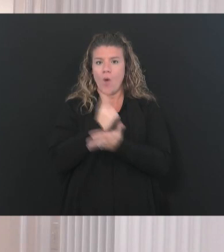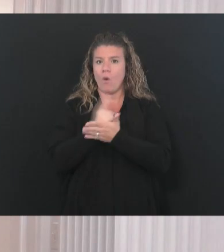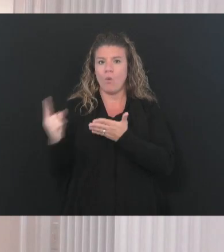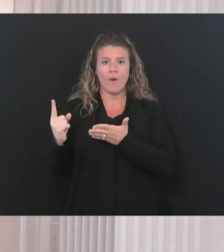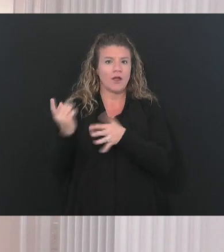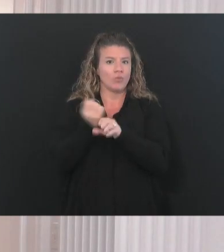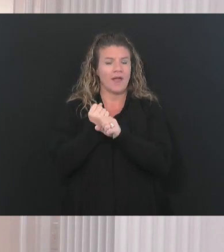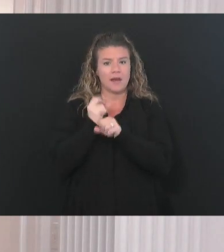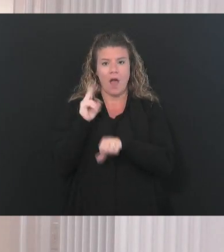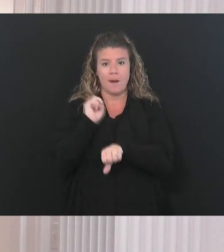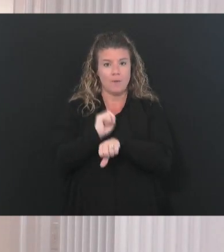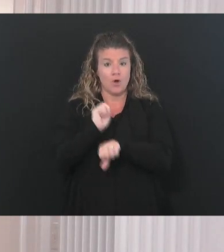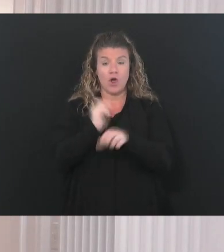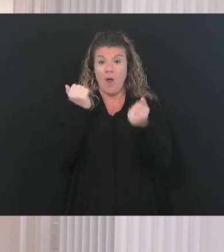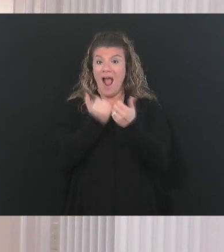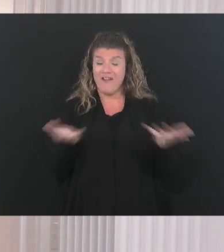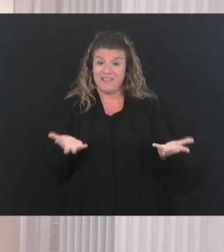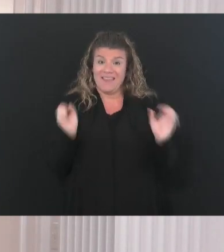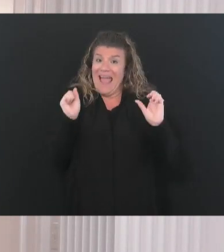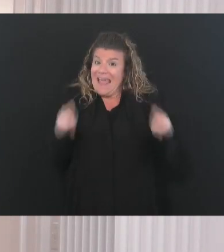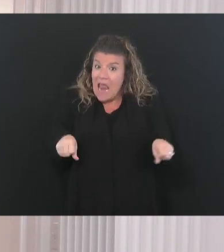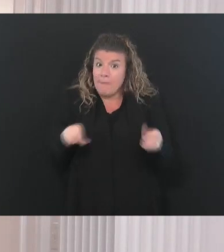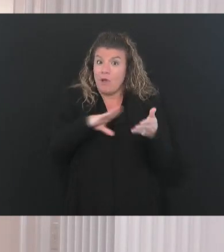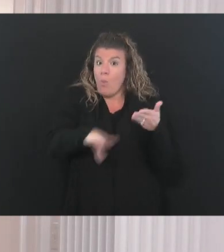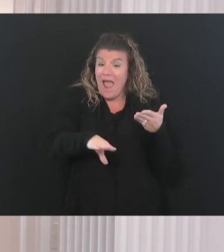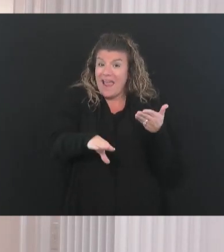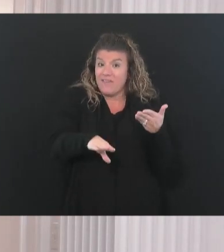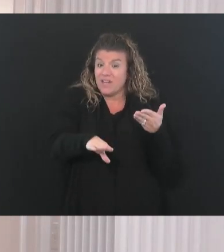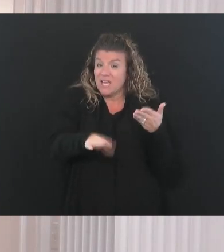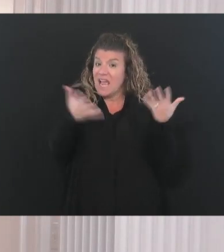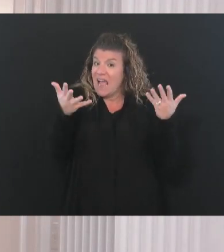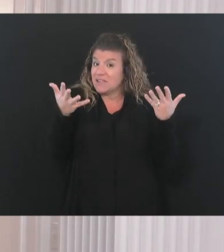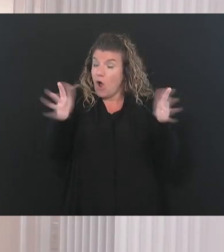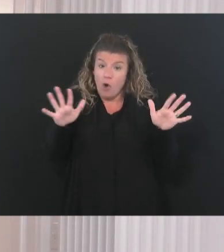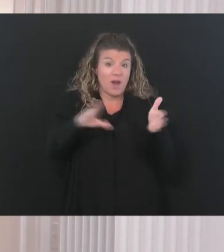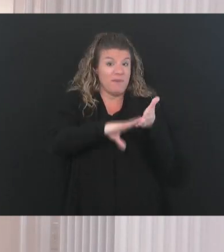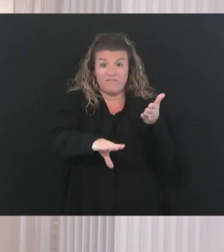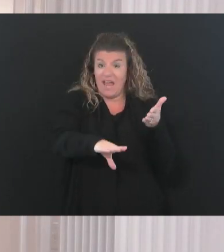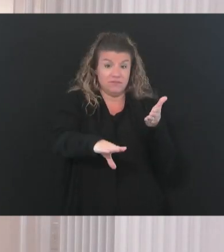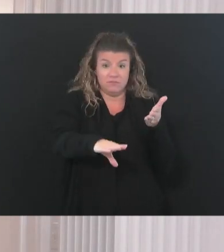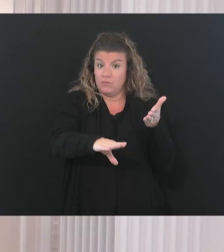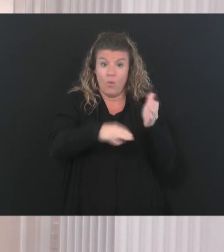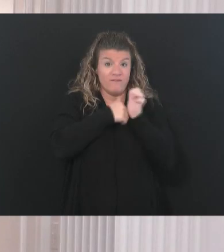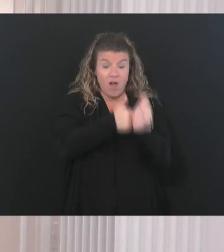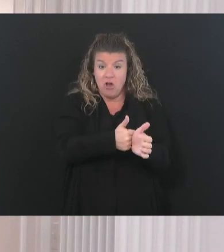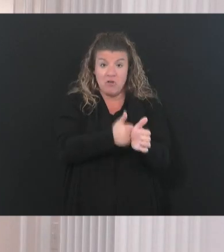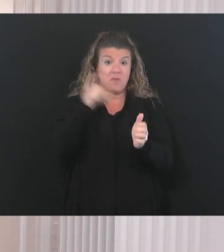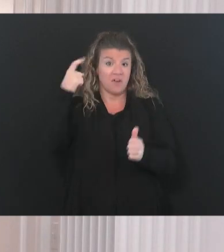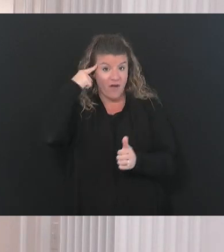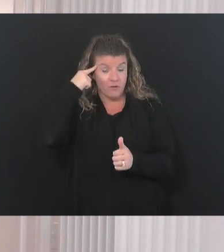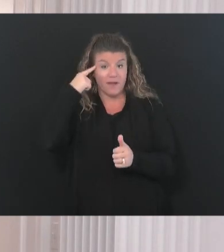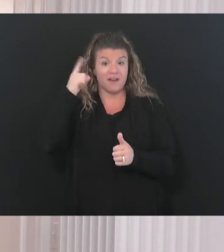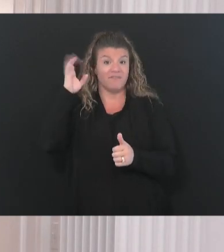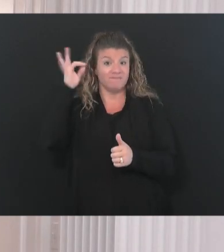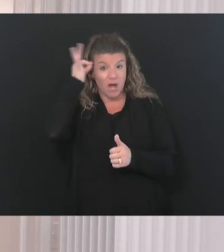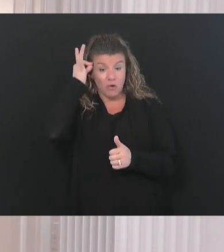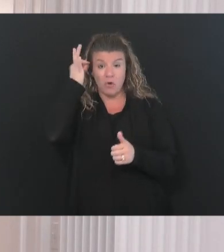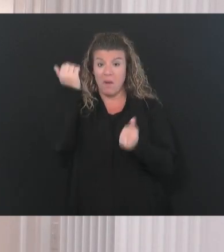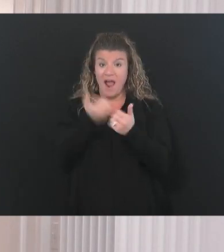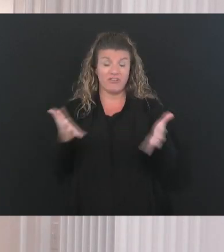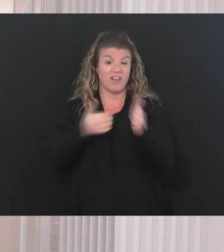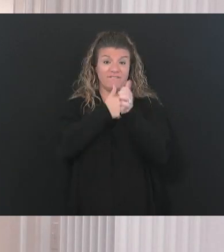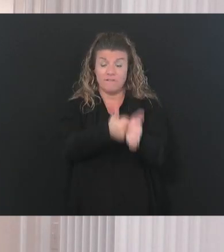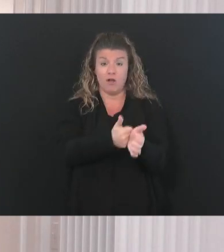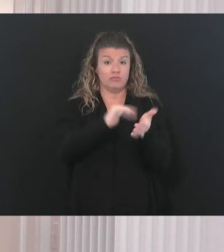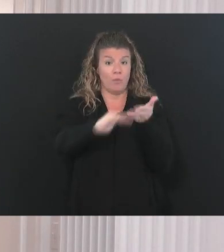get their unemployment. So everything that could be waived and still comply with federal law, the governor directed that, and he signed that into an order for the